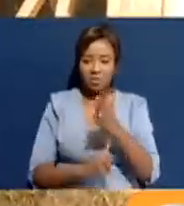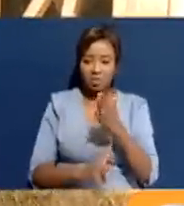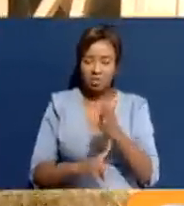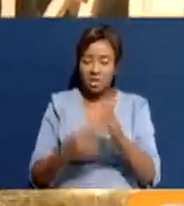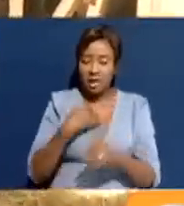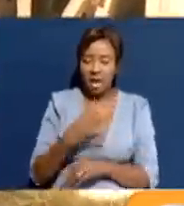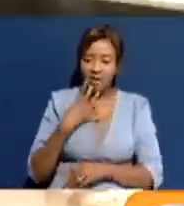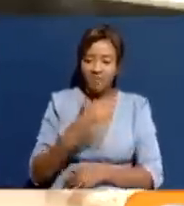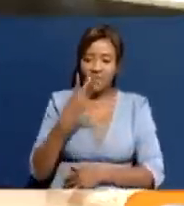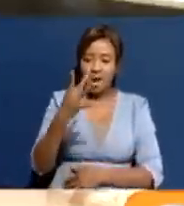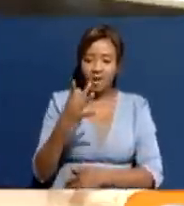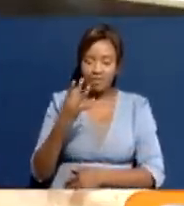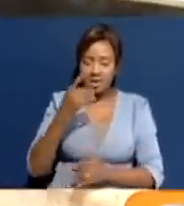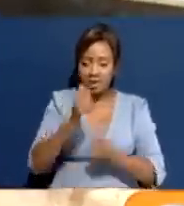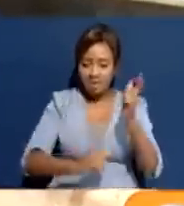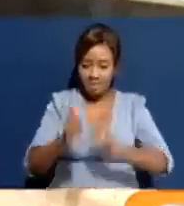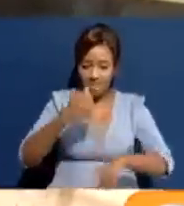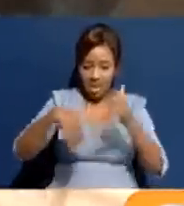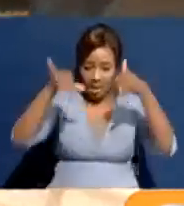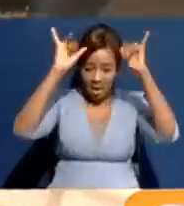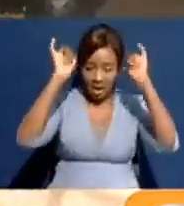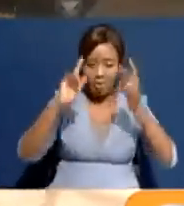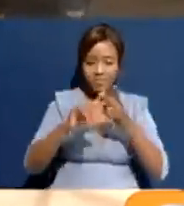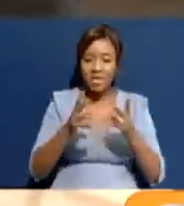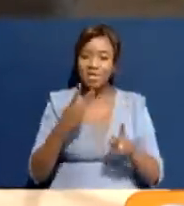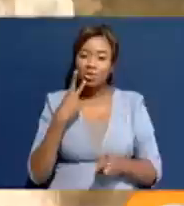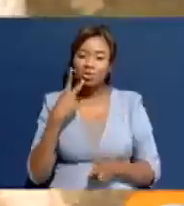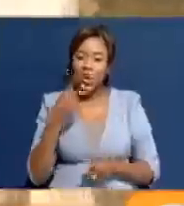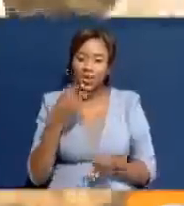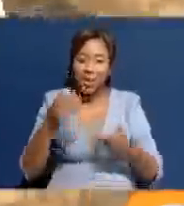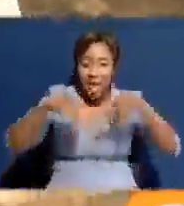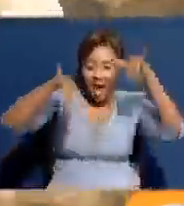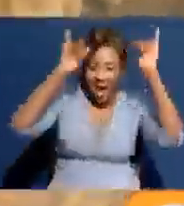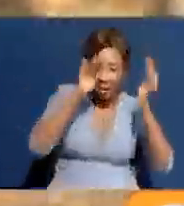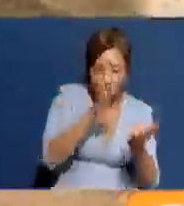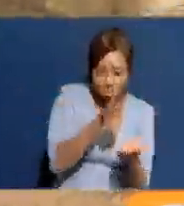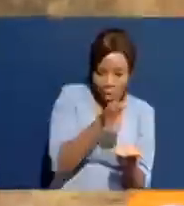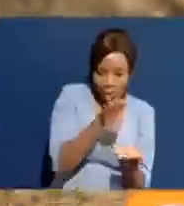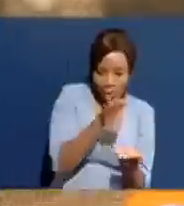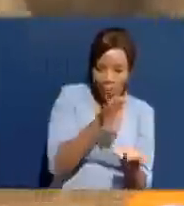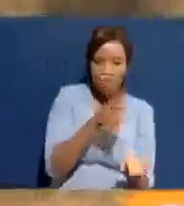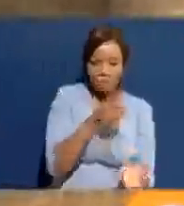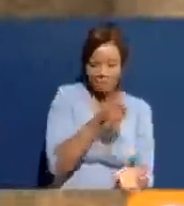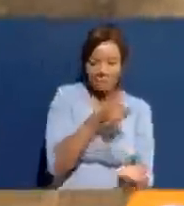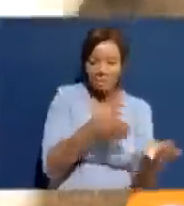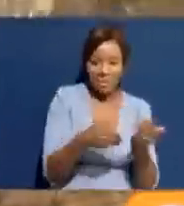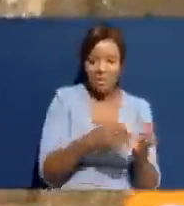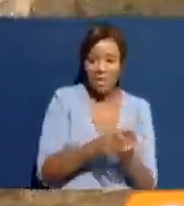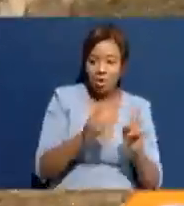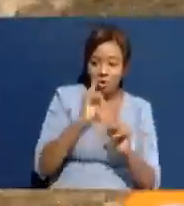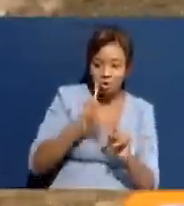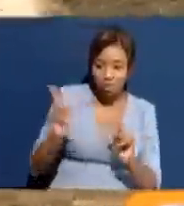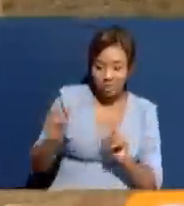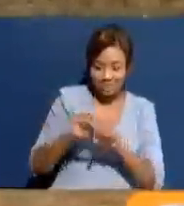are over 400 milk cows and 200 calves at this farm. With use of a special leg sensor, the management